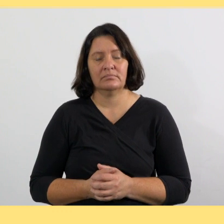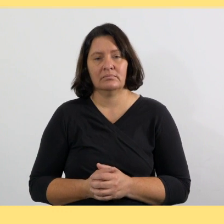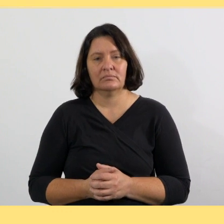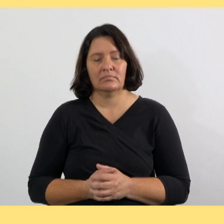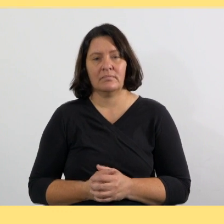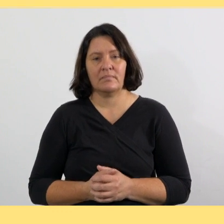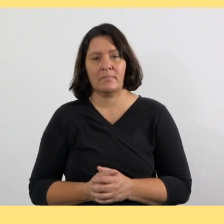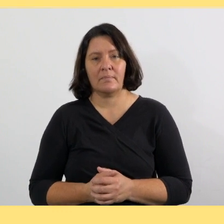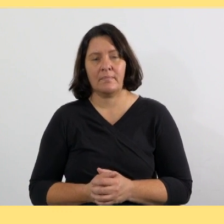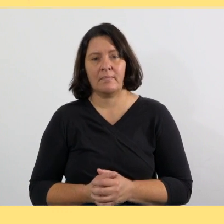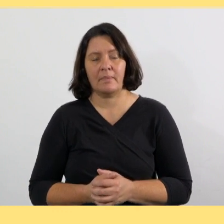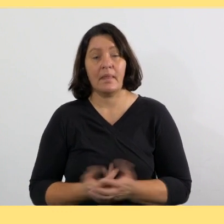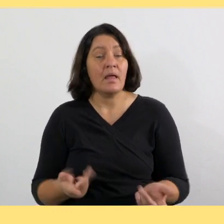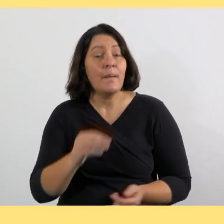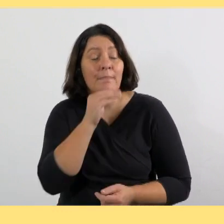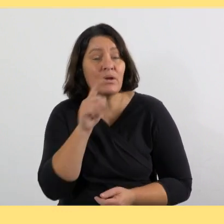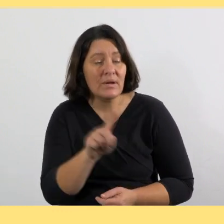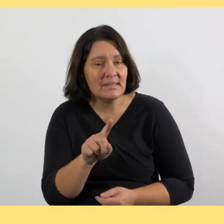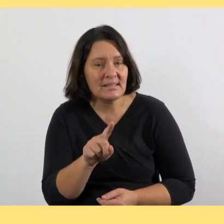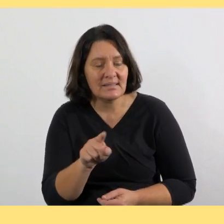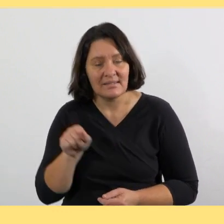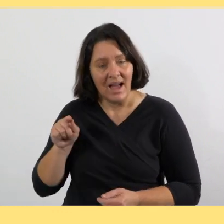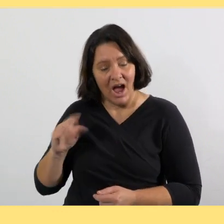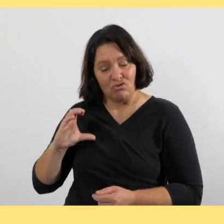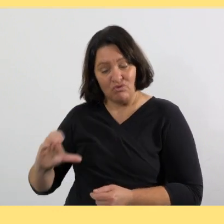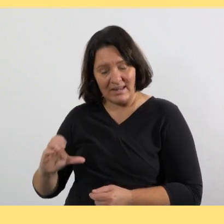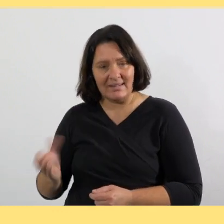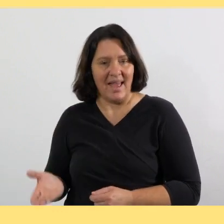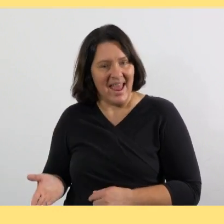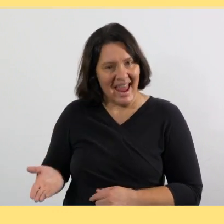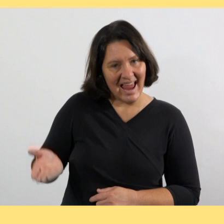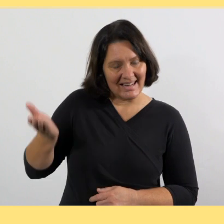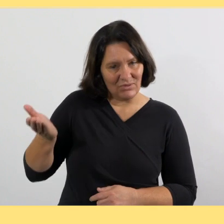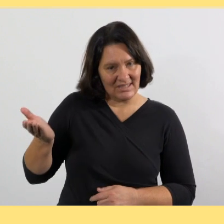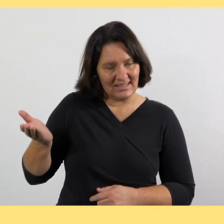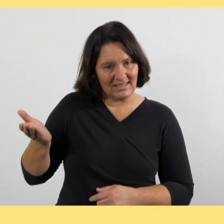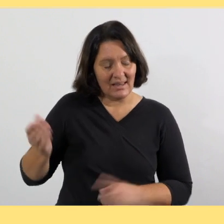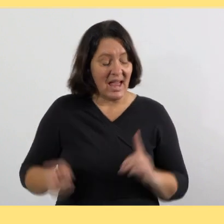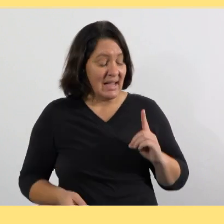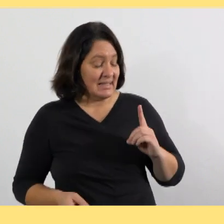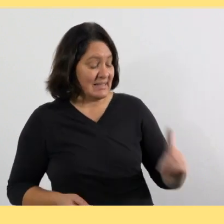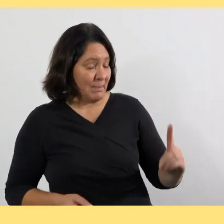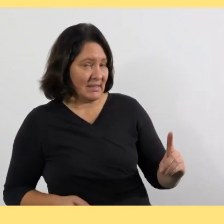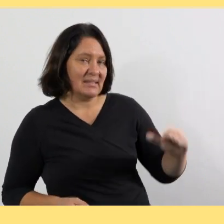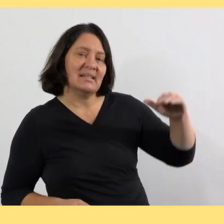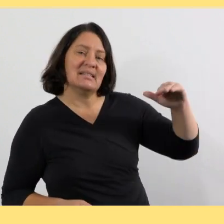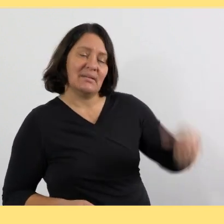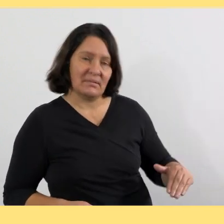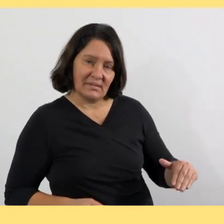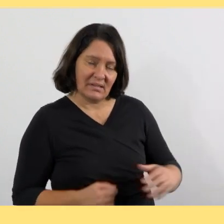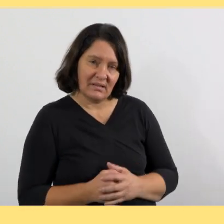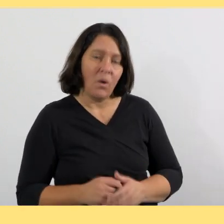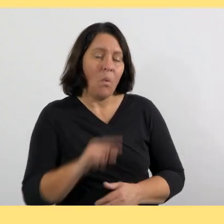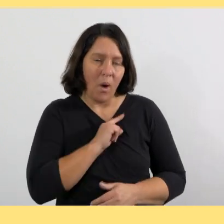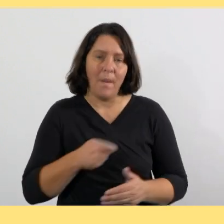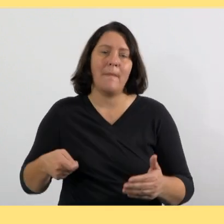is a liability account, which means it increases on the credit side. On the credit side, when we